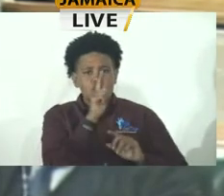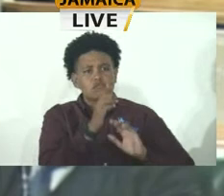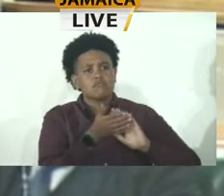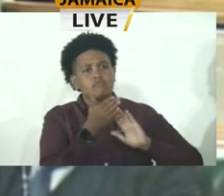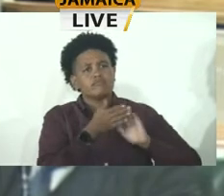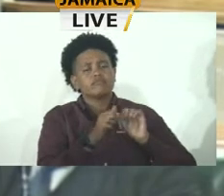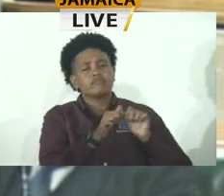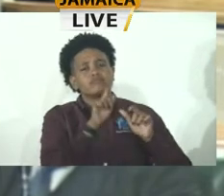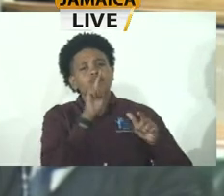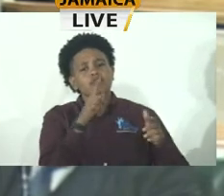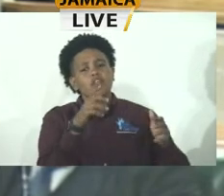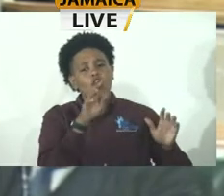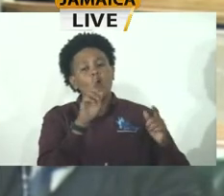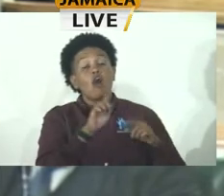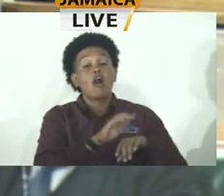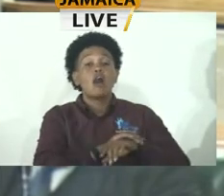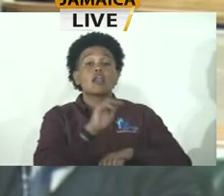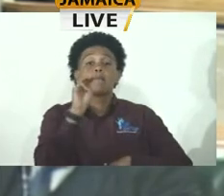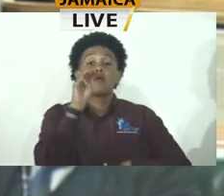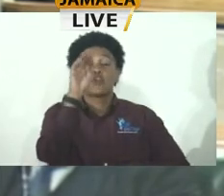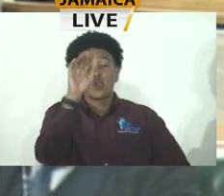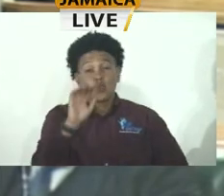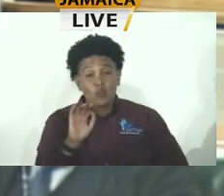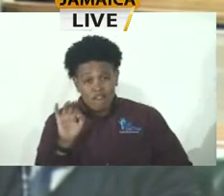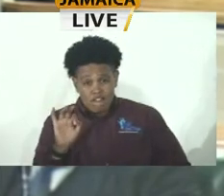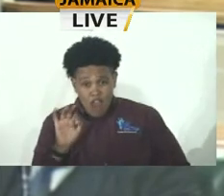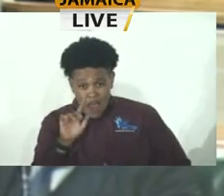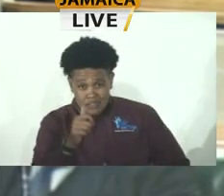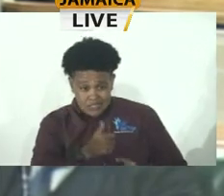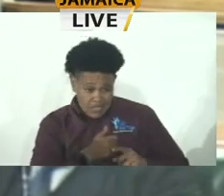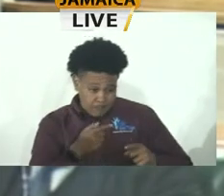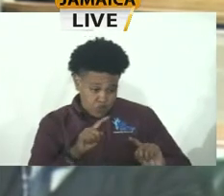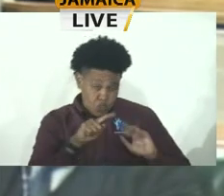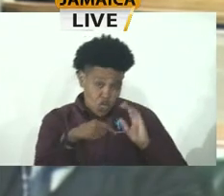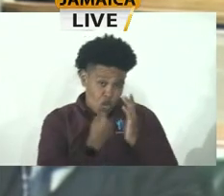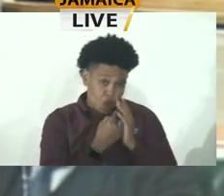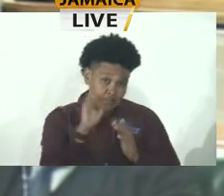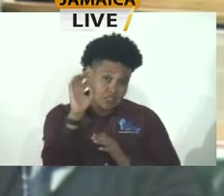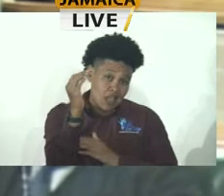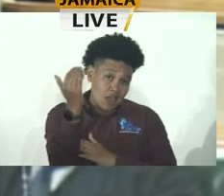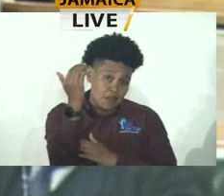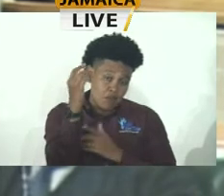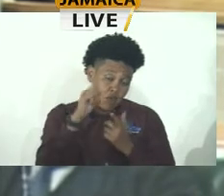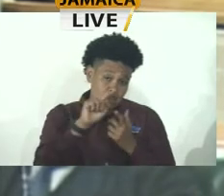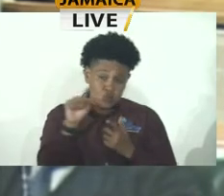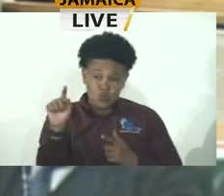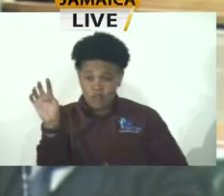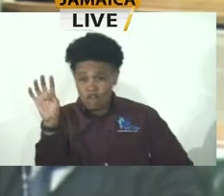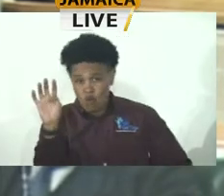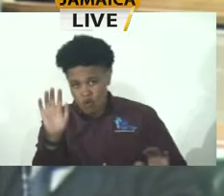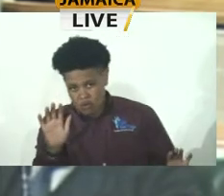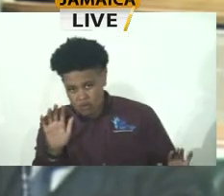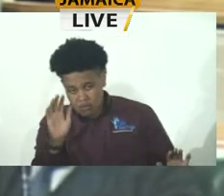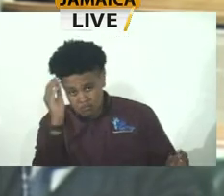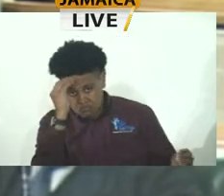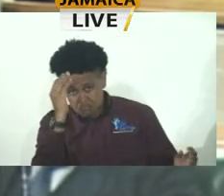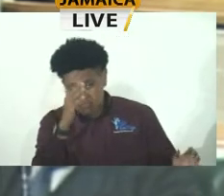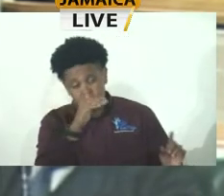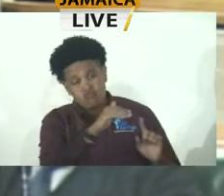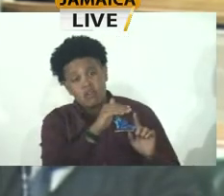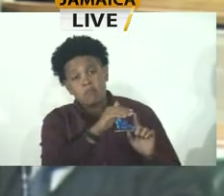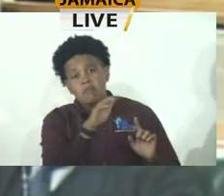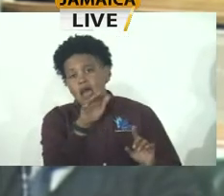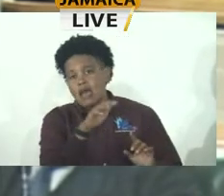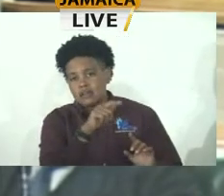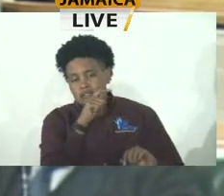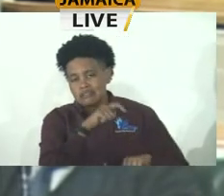be allowed on mondays to fridays during the hours 9 00 am to 4 pm as a reminder